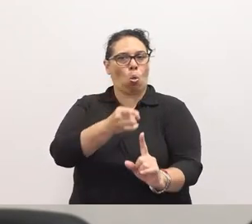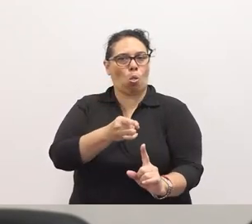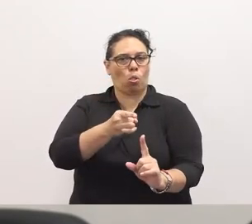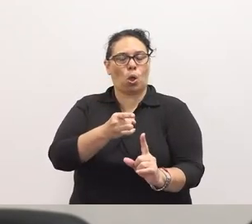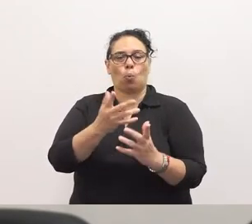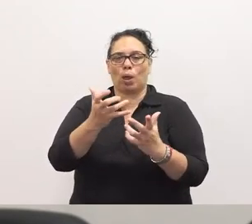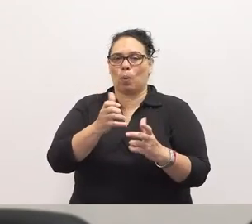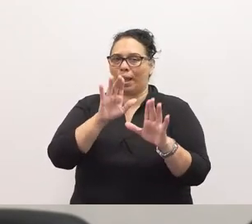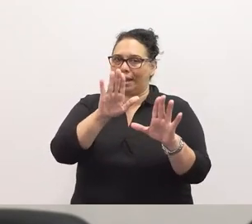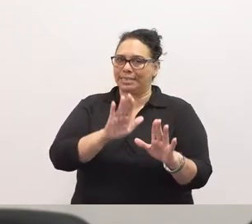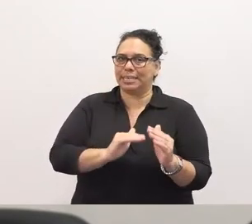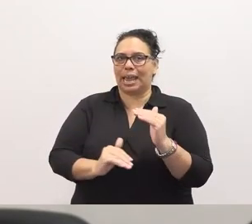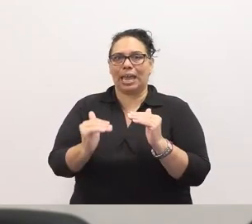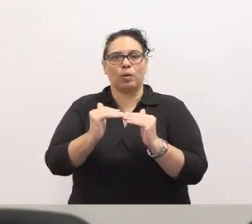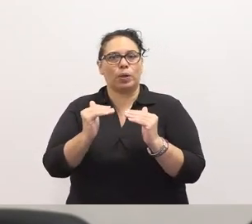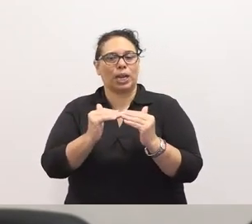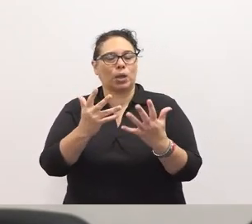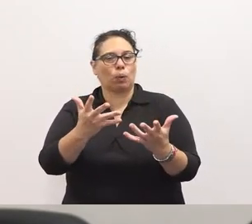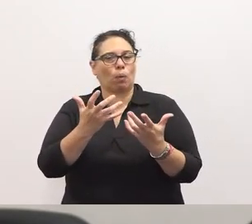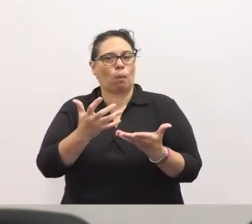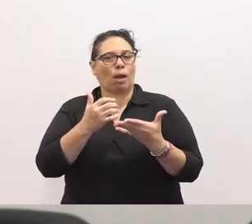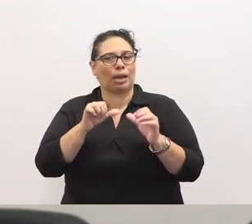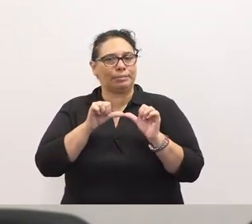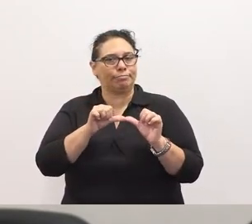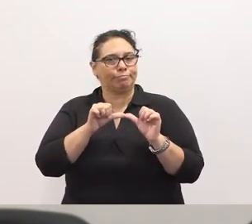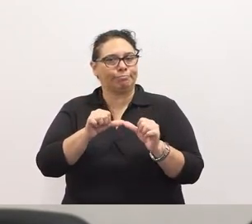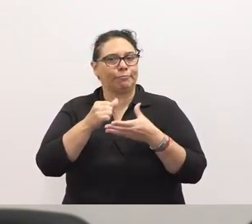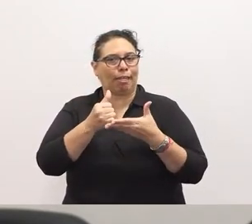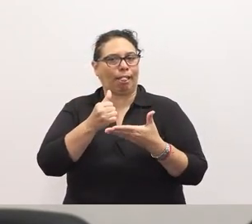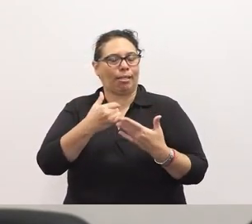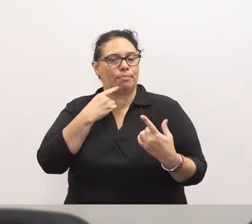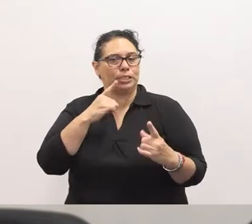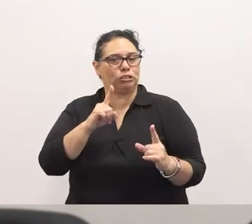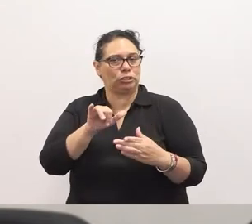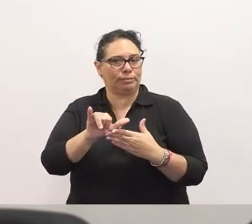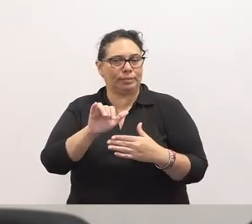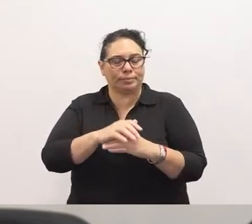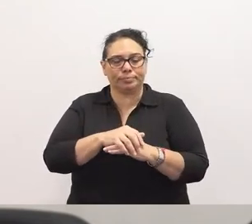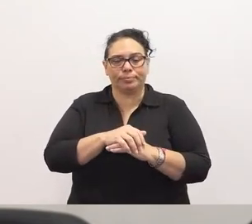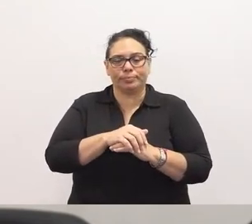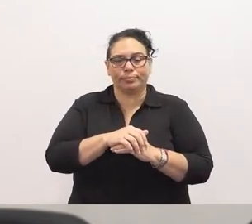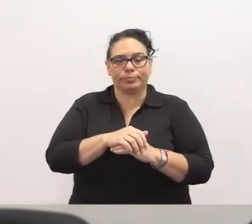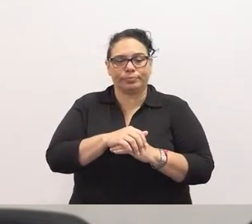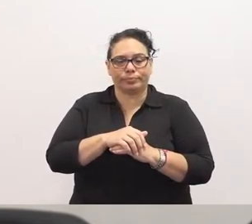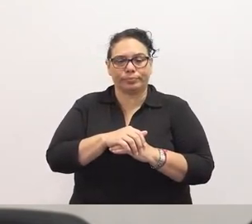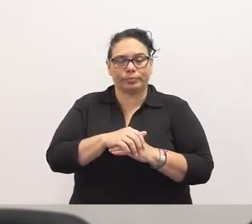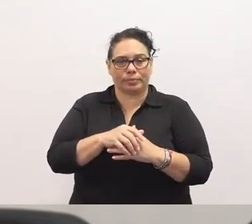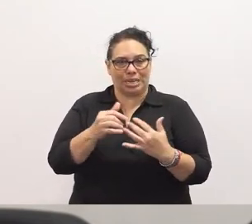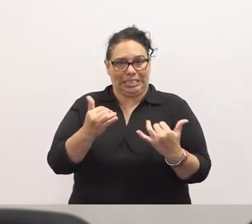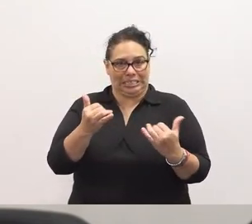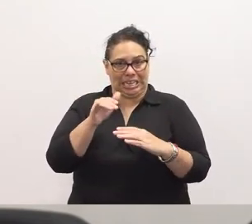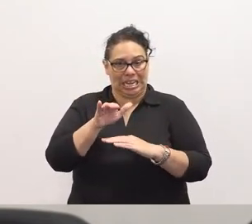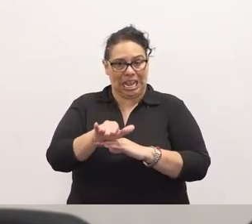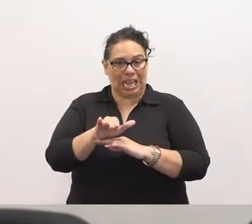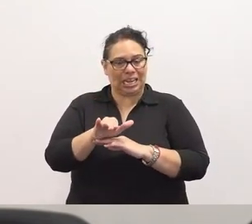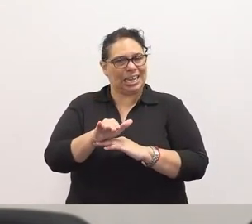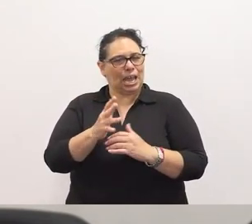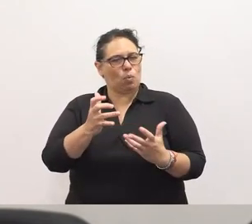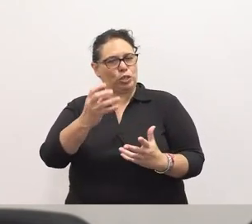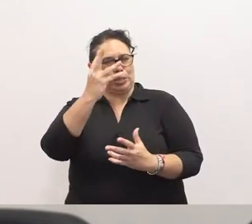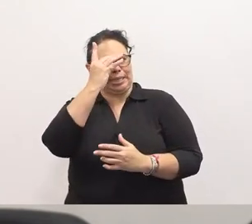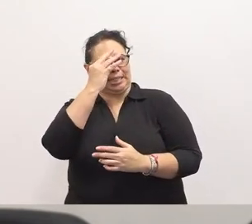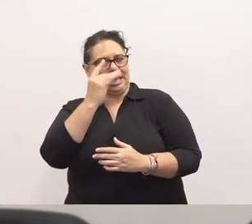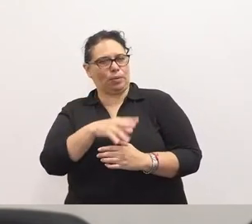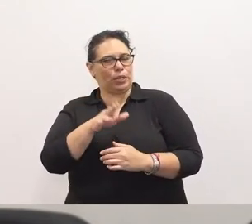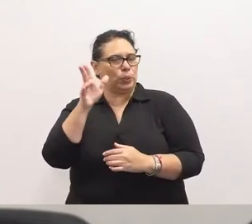equity in our district, and we want to continue to help achieve that. So tonight, that I want you to think when you